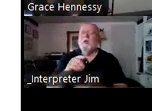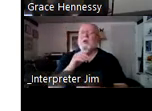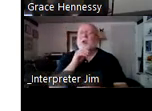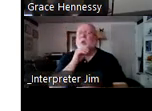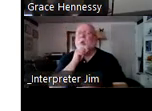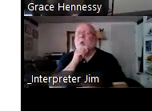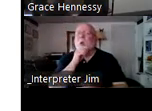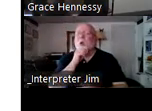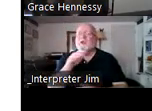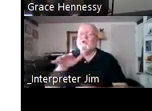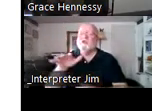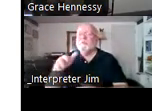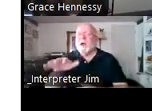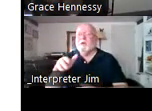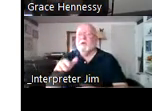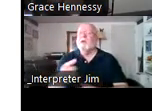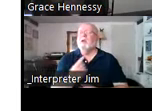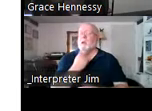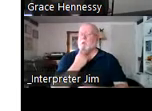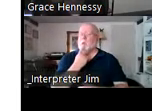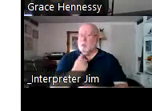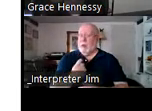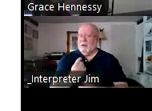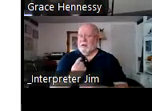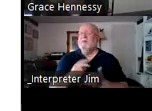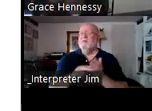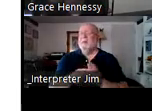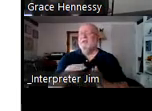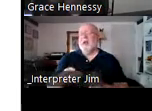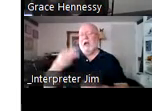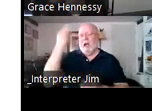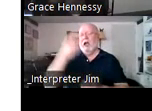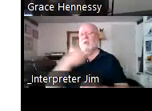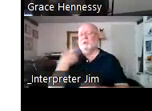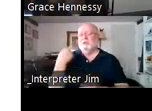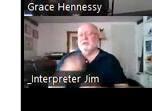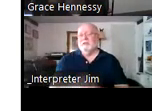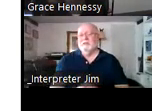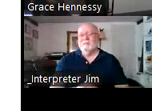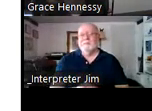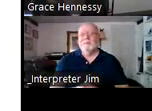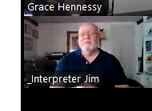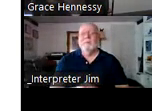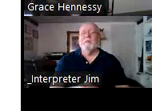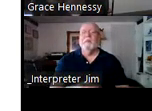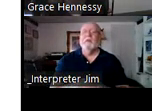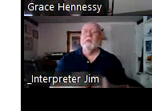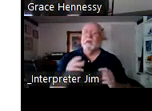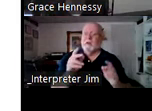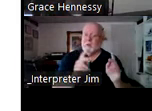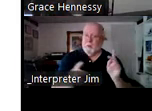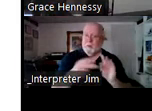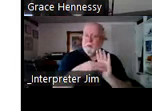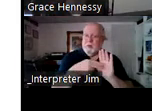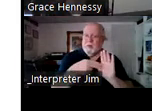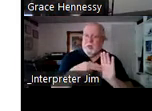the orange questions, and red means that you are high risk. For people who are rated as moderate or high risk, we want